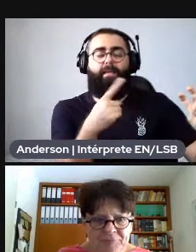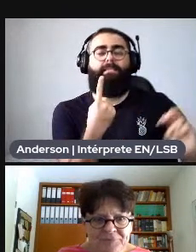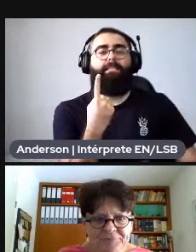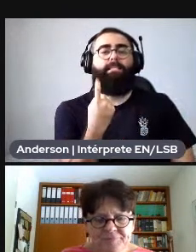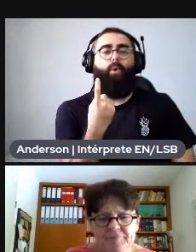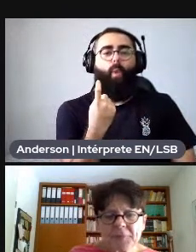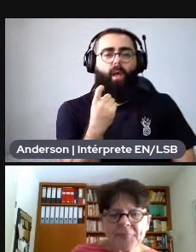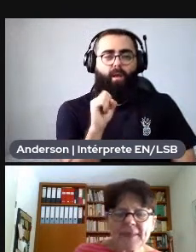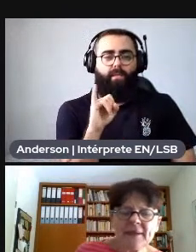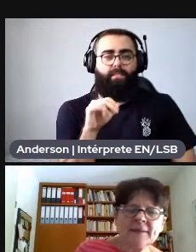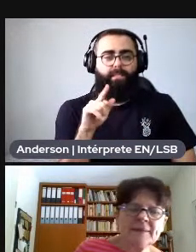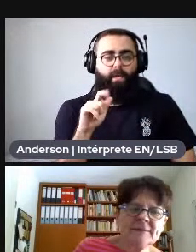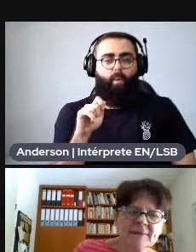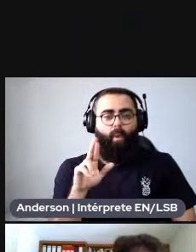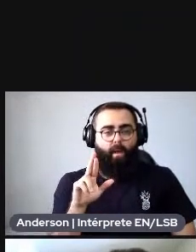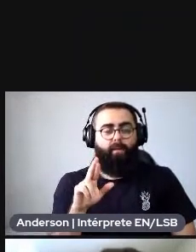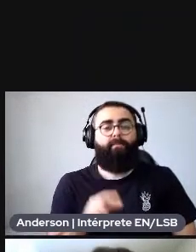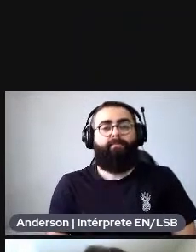The